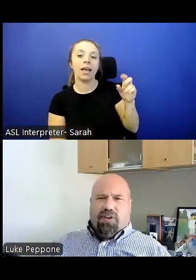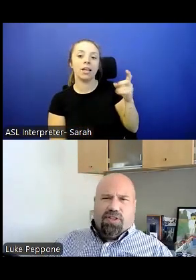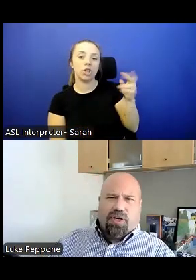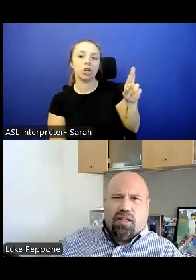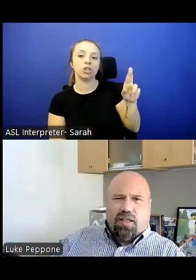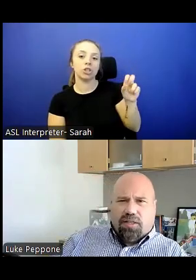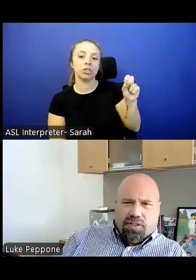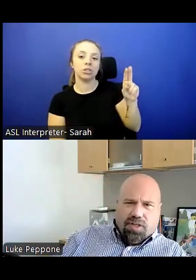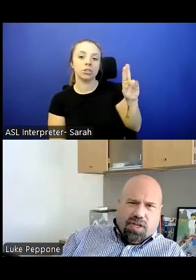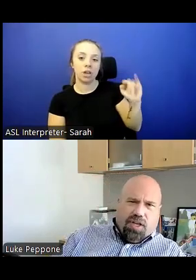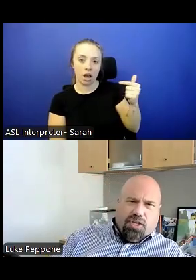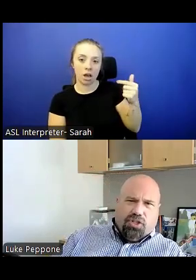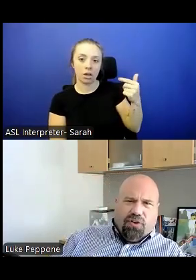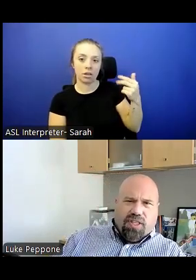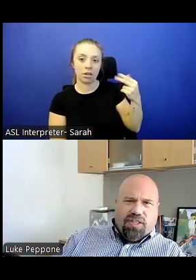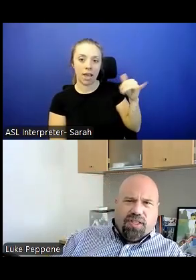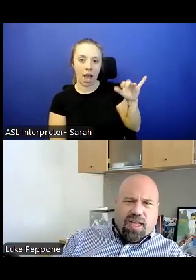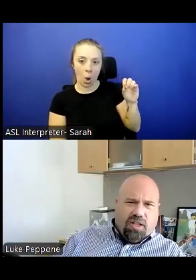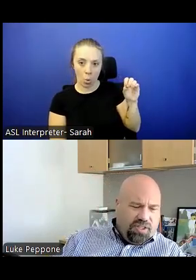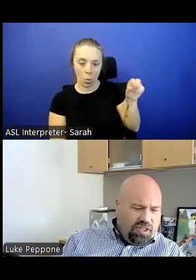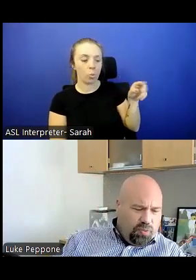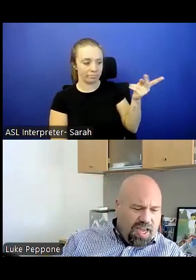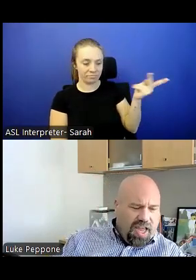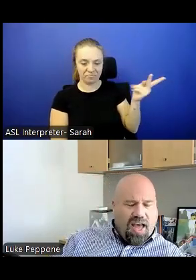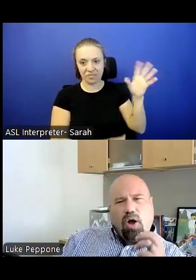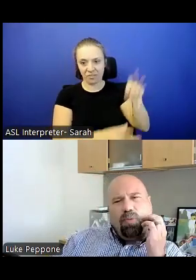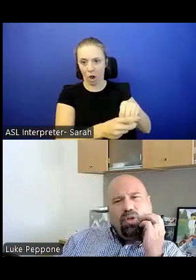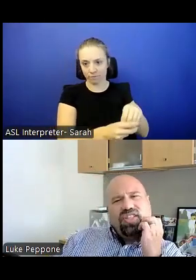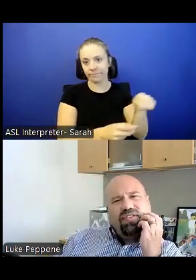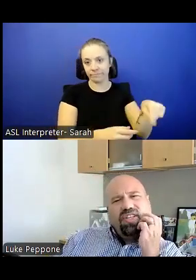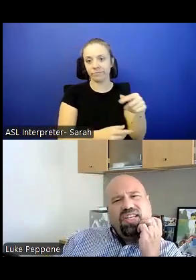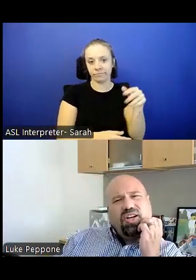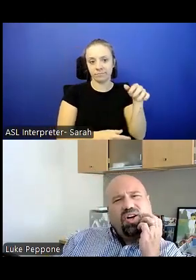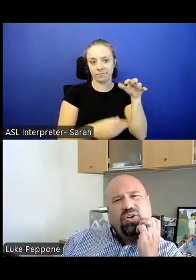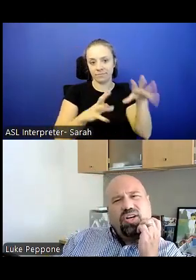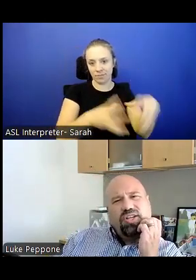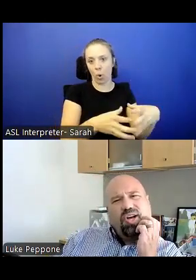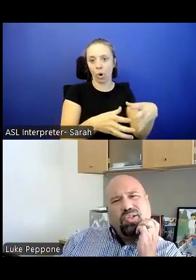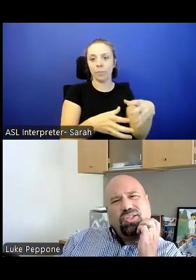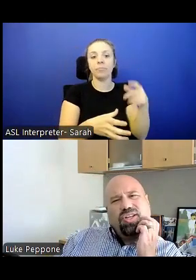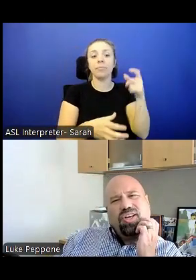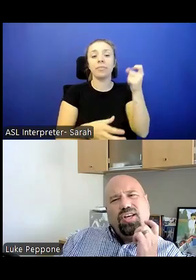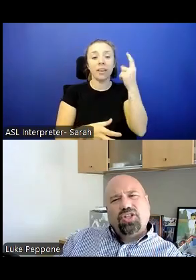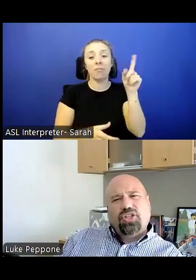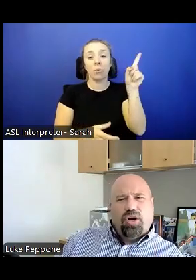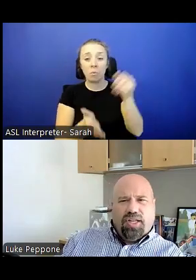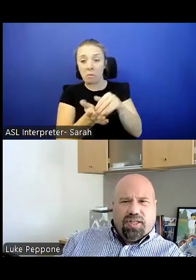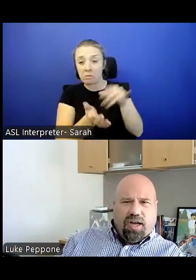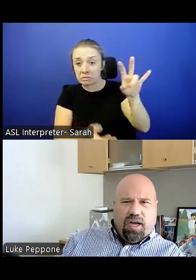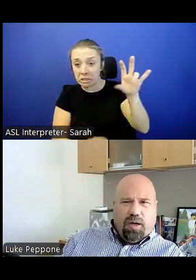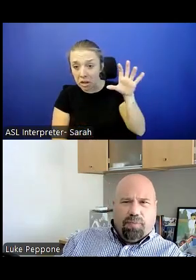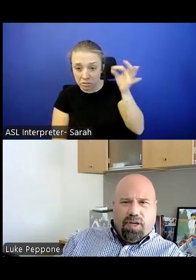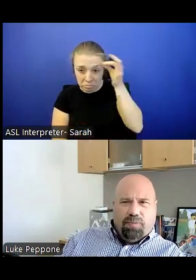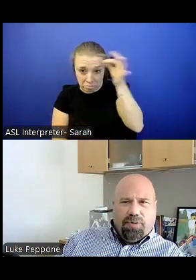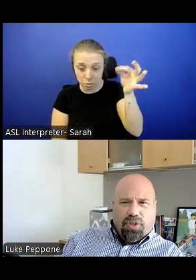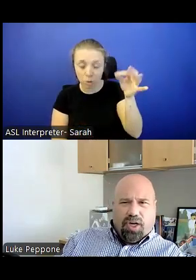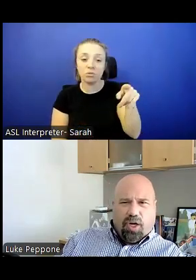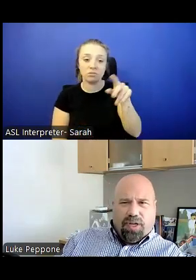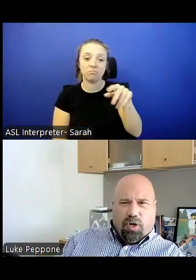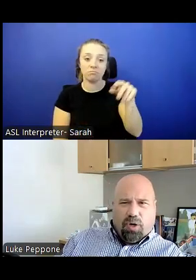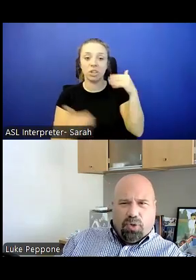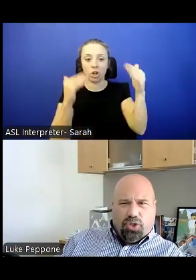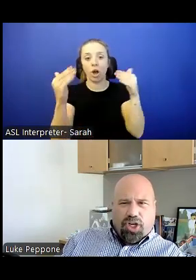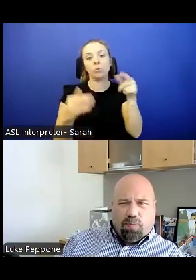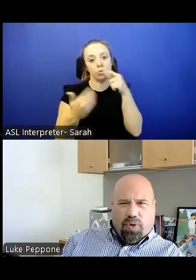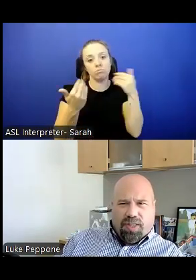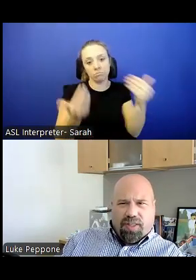number of other colleagues. So for this analysis, we had almost 1,700 adults starting immunotherapy